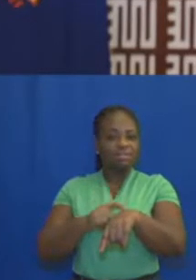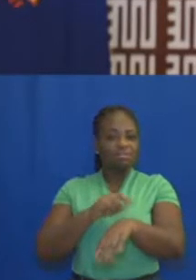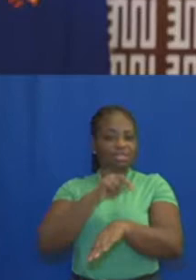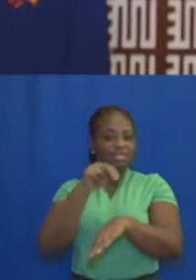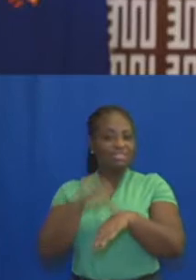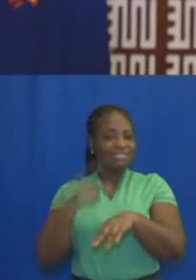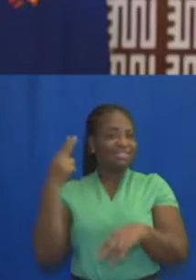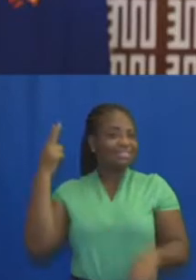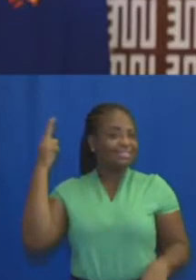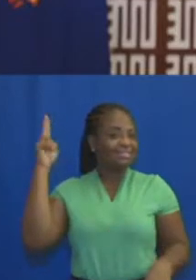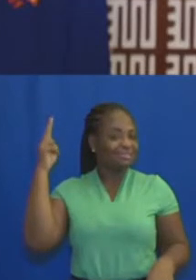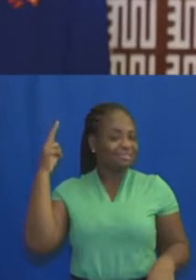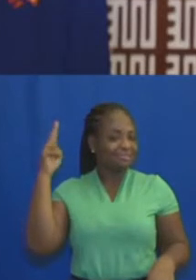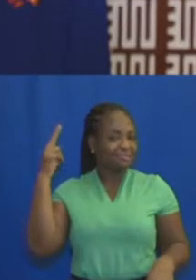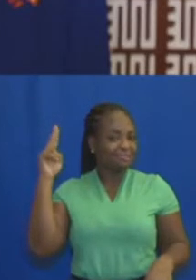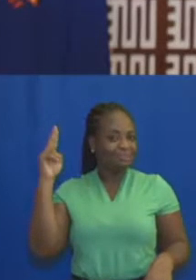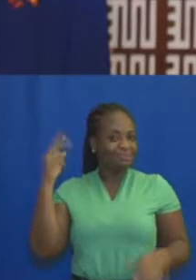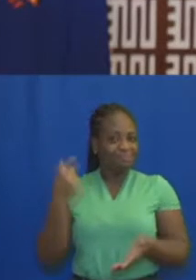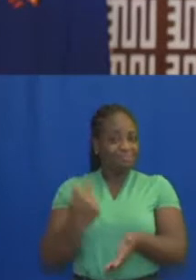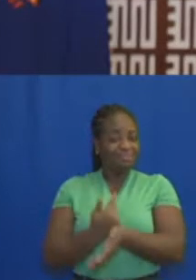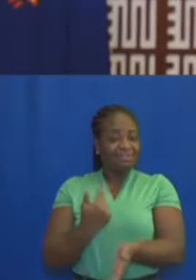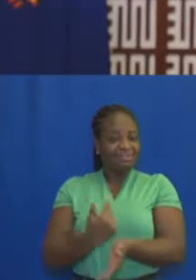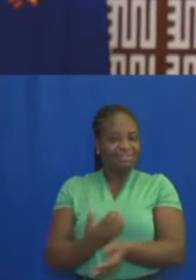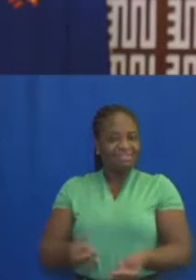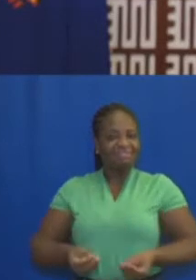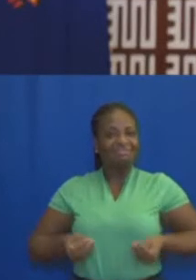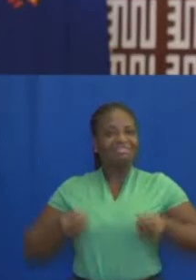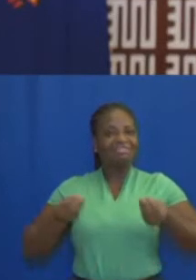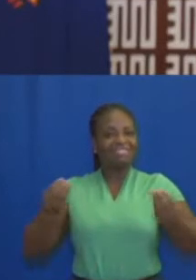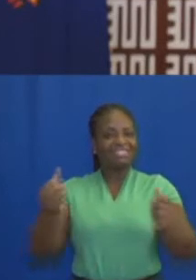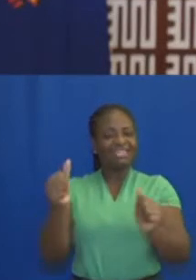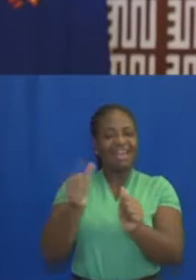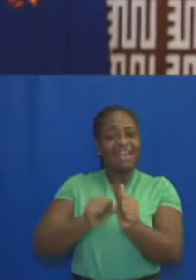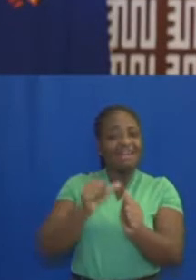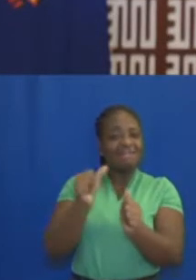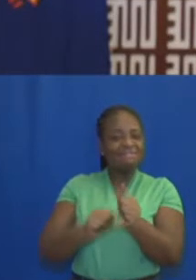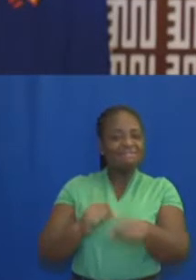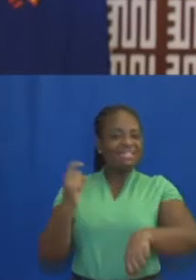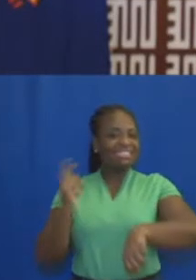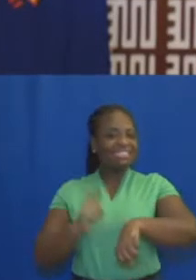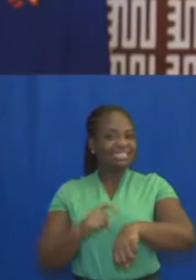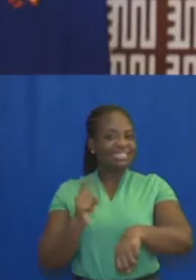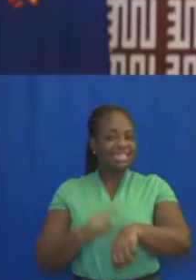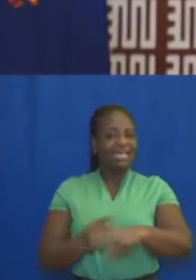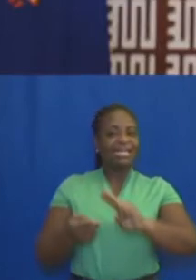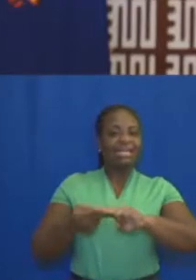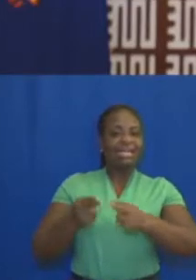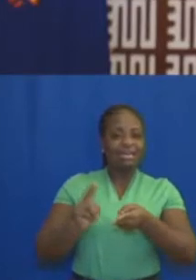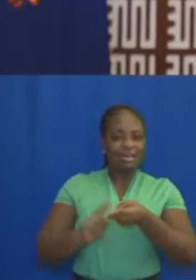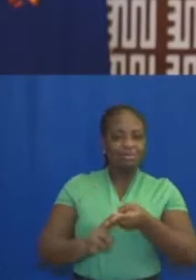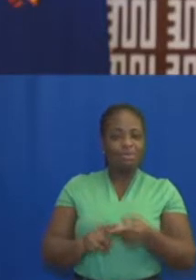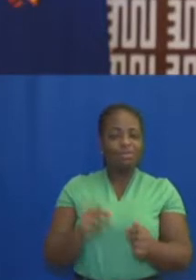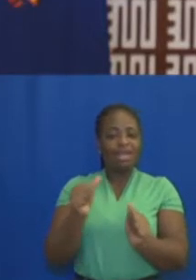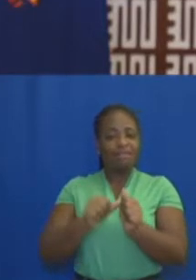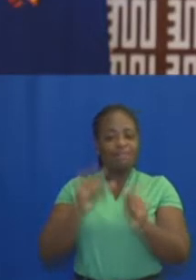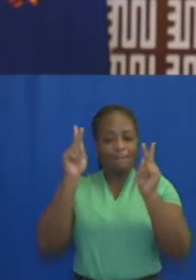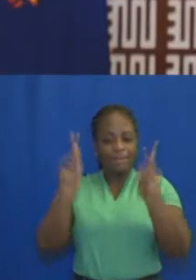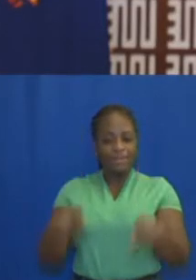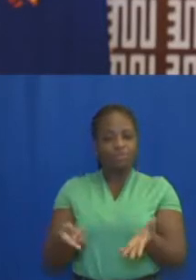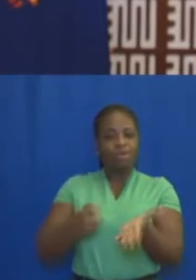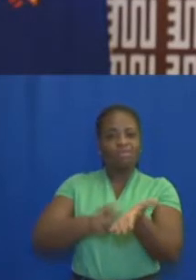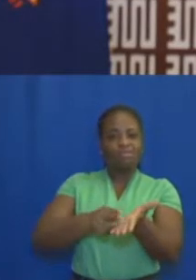nation's history, Ghanaians were provided with daily updates of the numbers of eligible voters